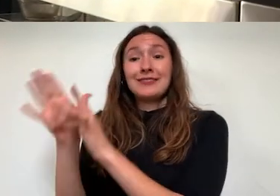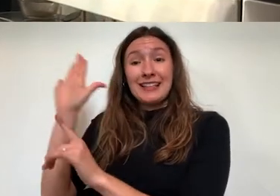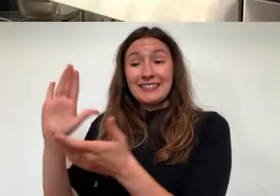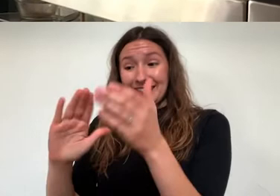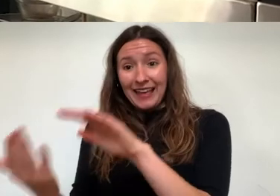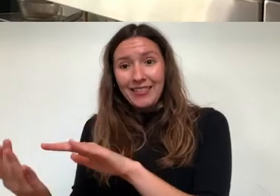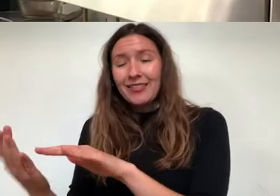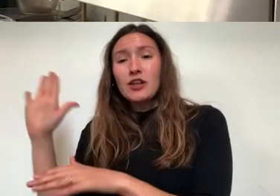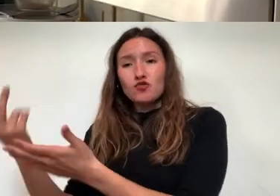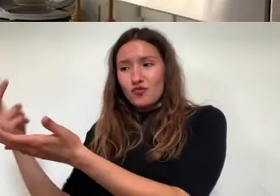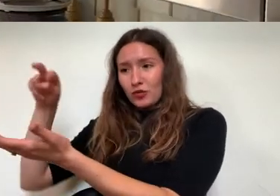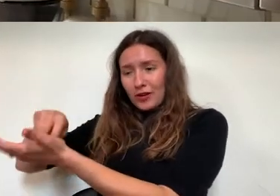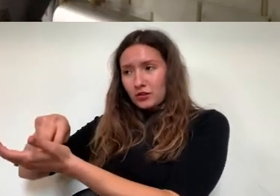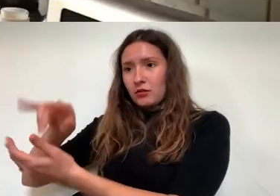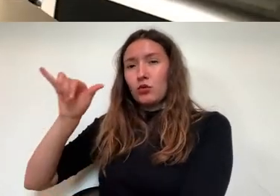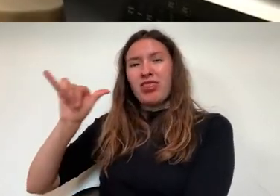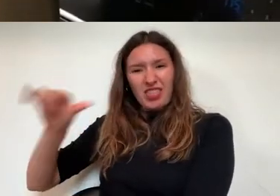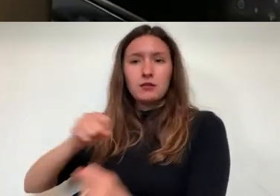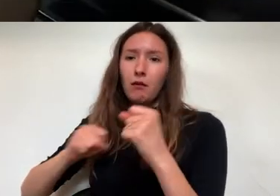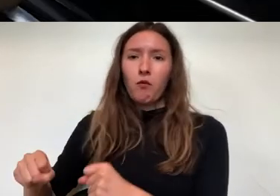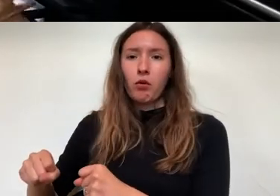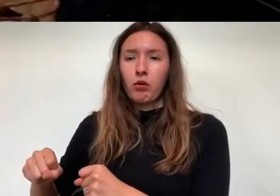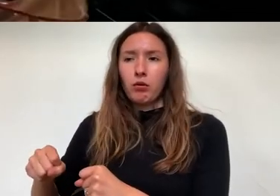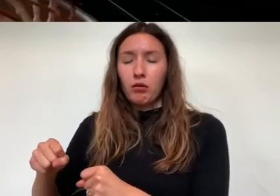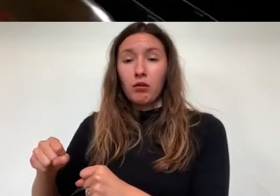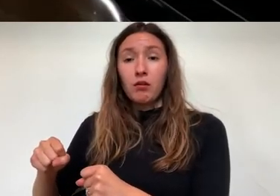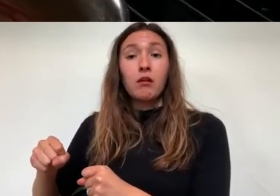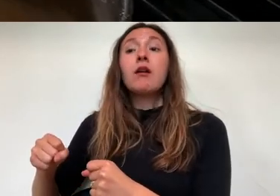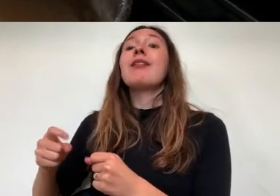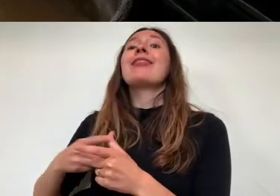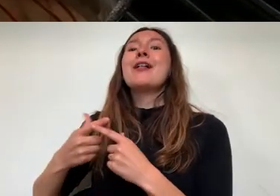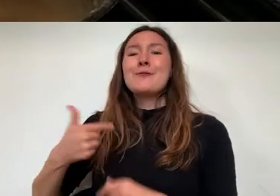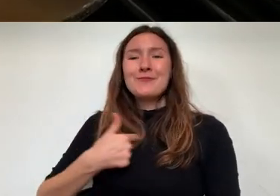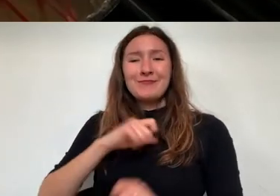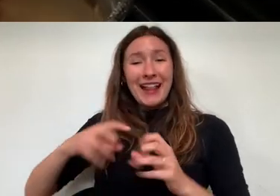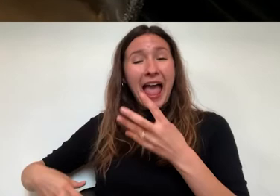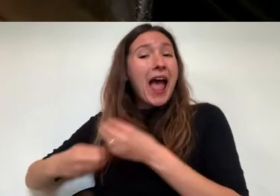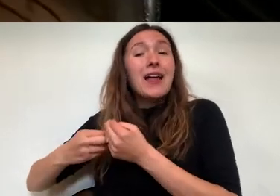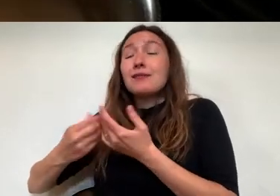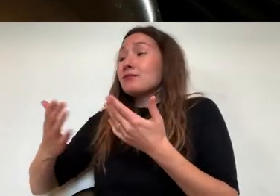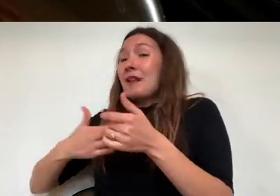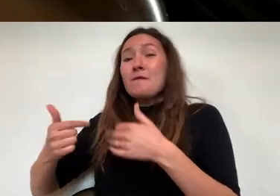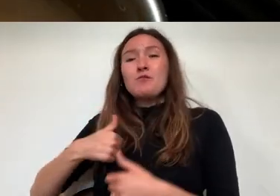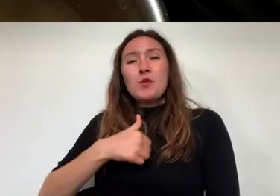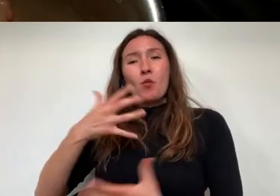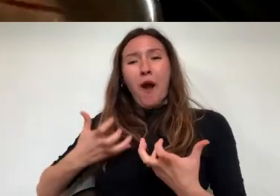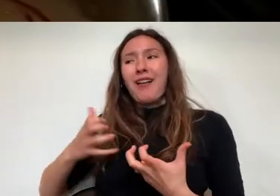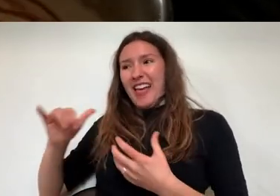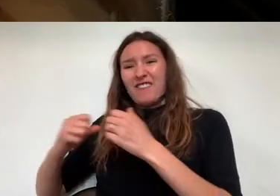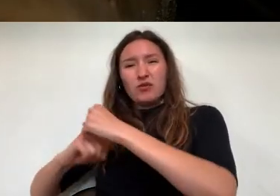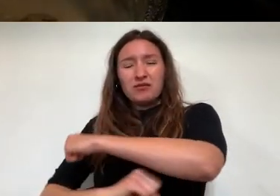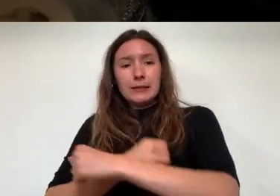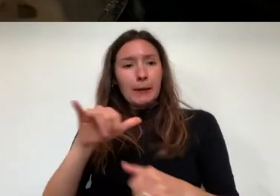you can add almost anything to it. And it's gonna start to become amazing. Now this